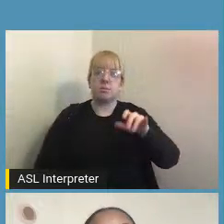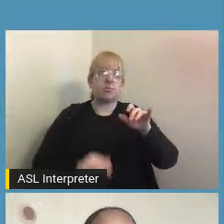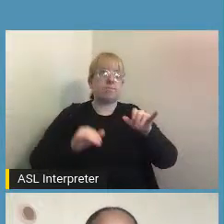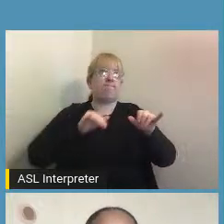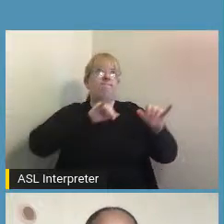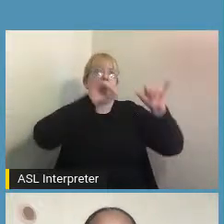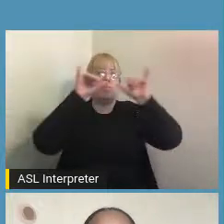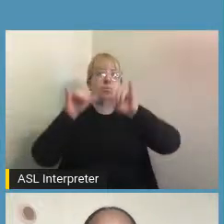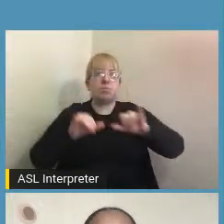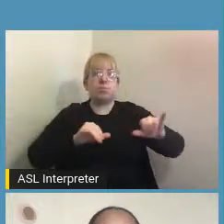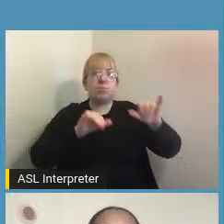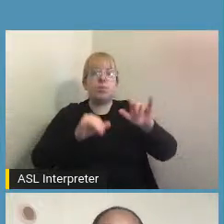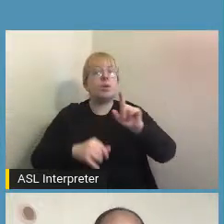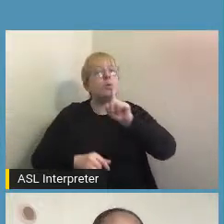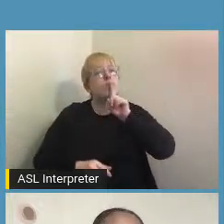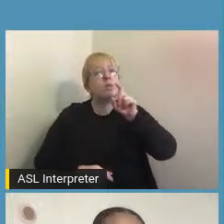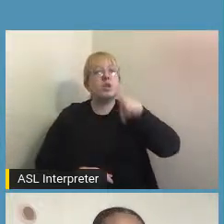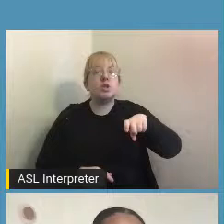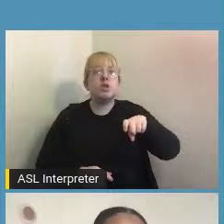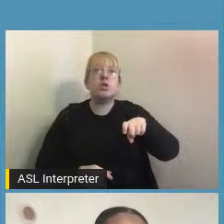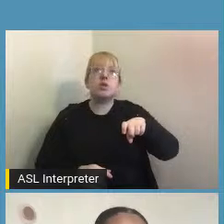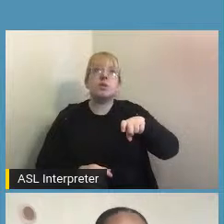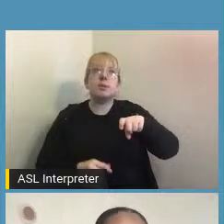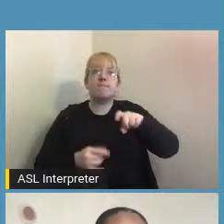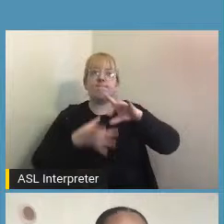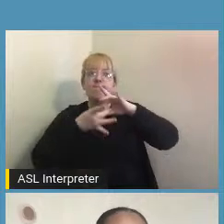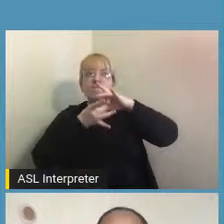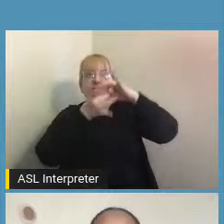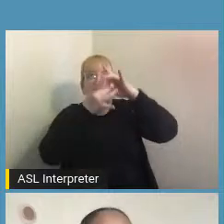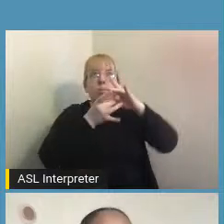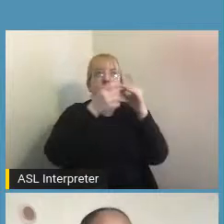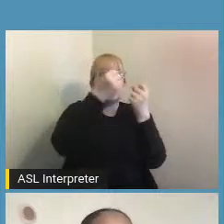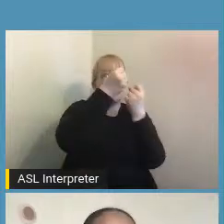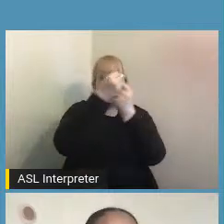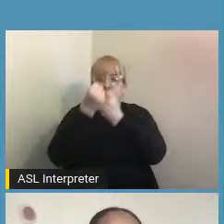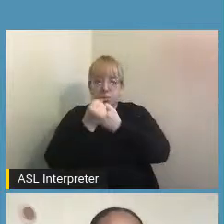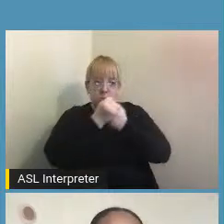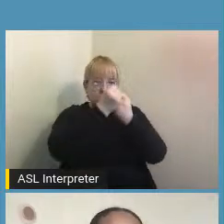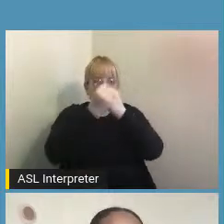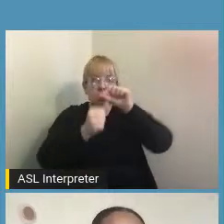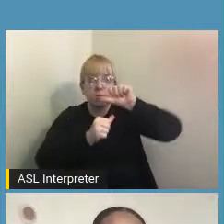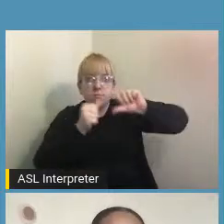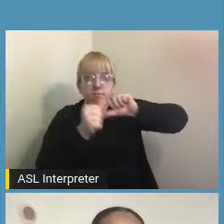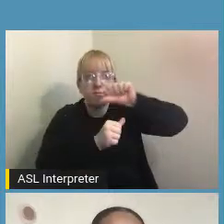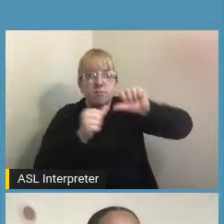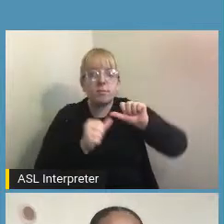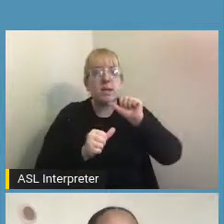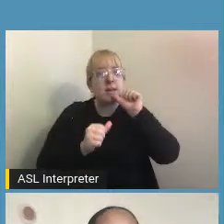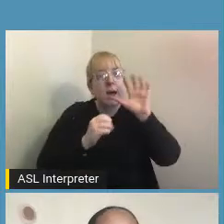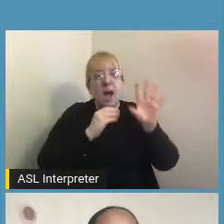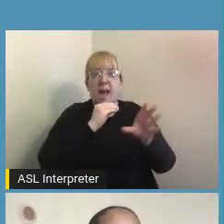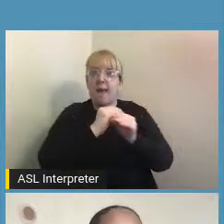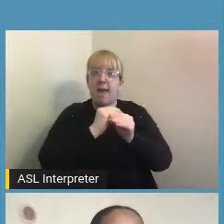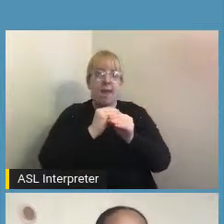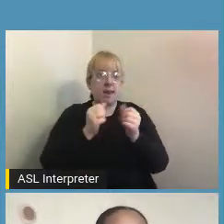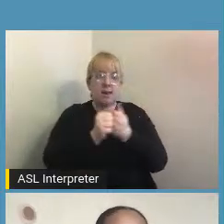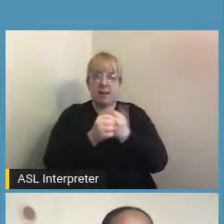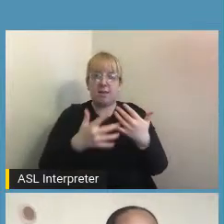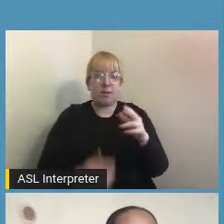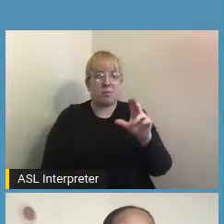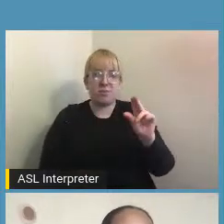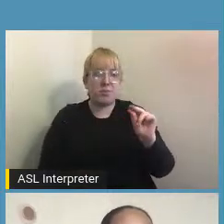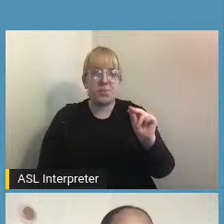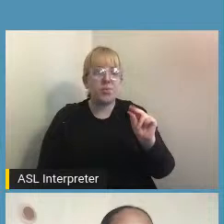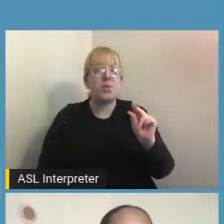should complement what you're already doing and not add any additional like kerfuffles,